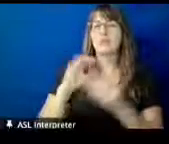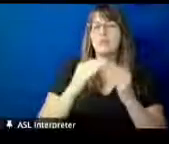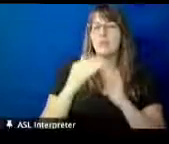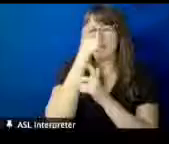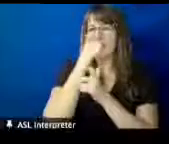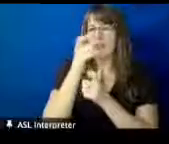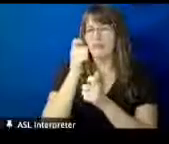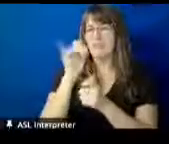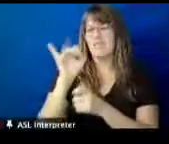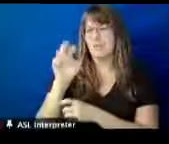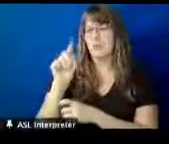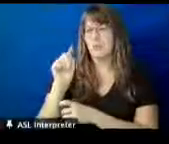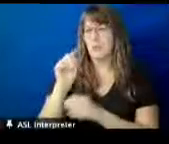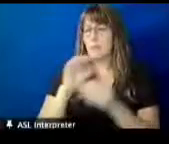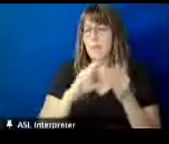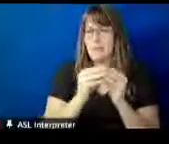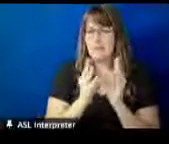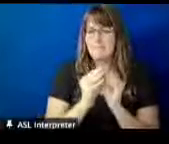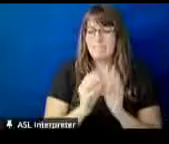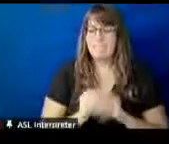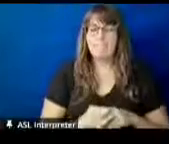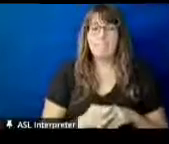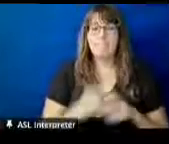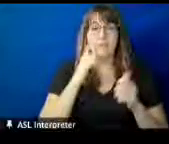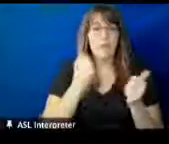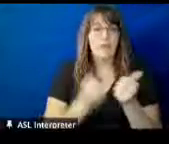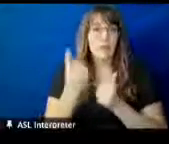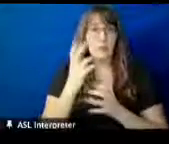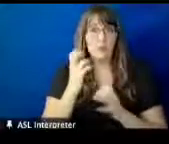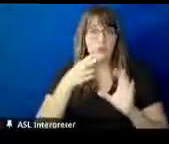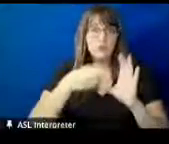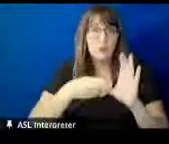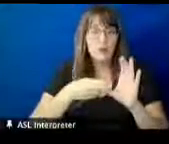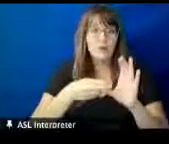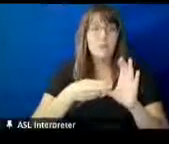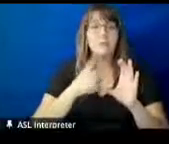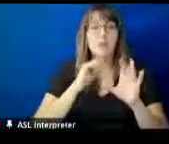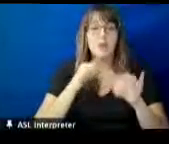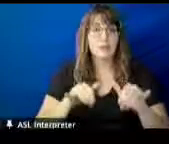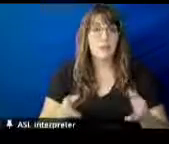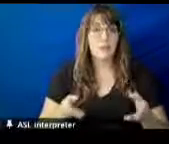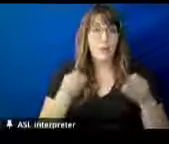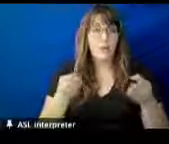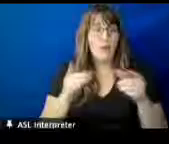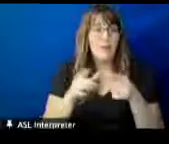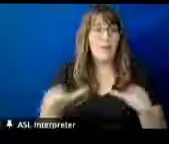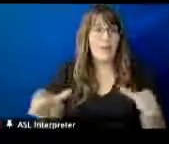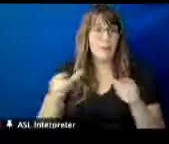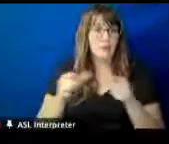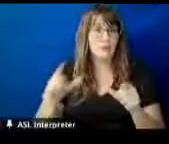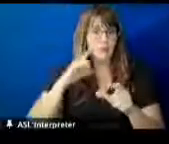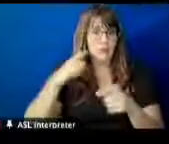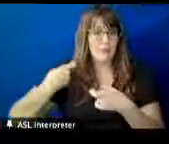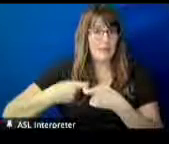Interest Input meeting. Now, for anyone who wants to join us recently, we're offering a language line for